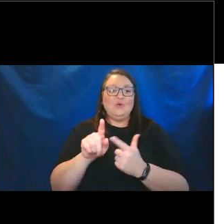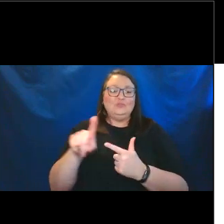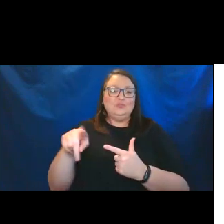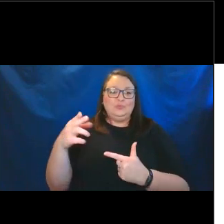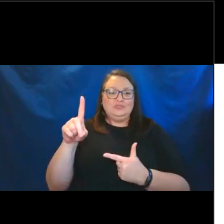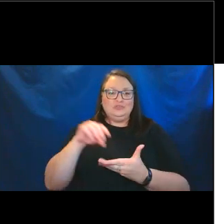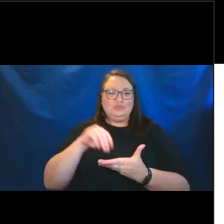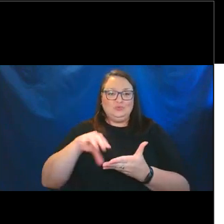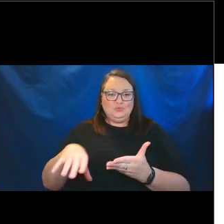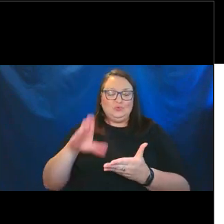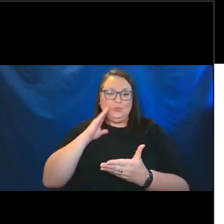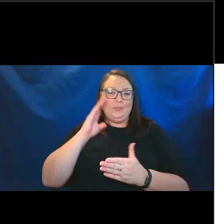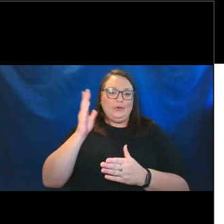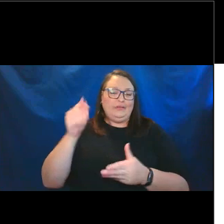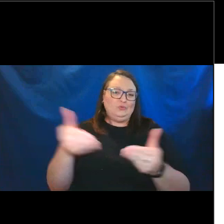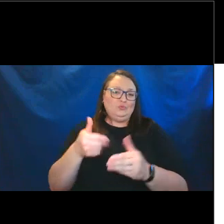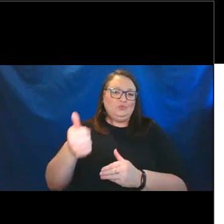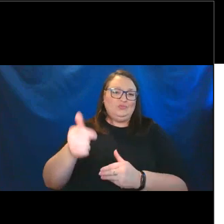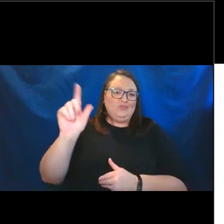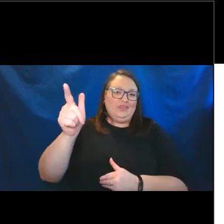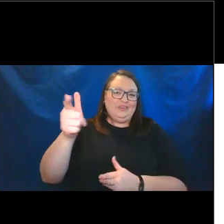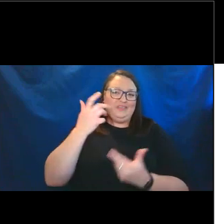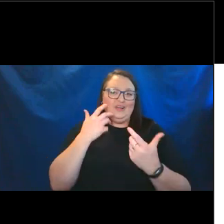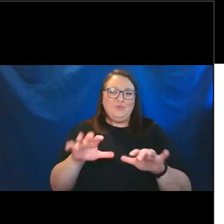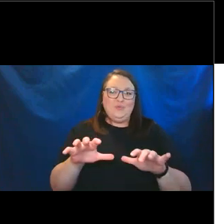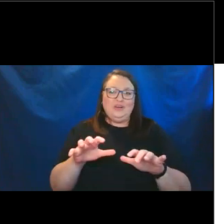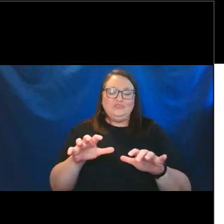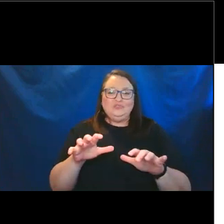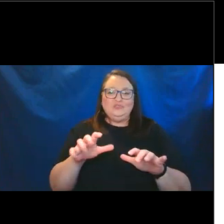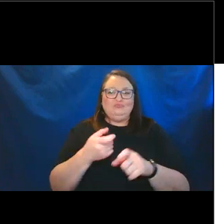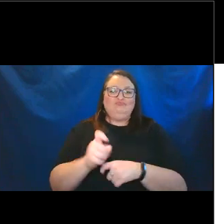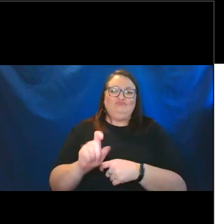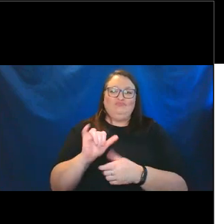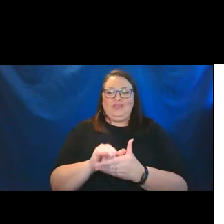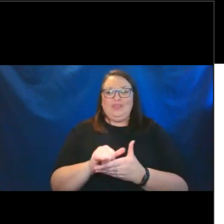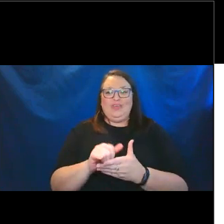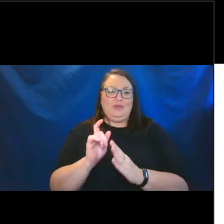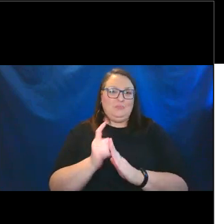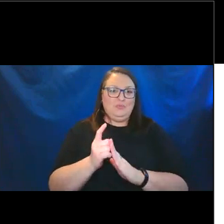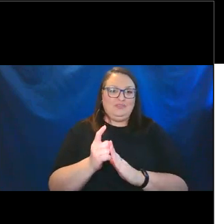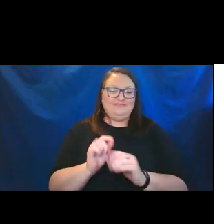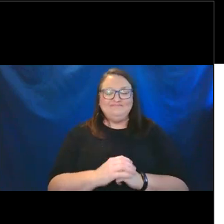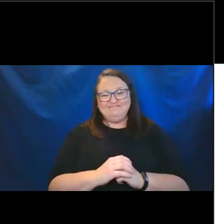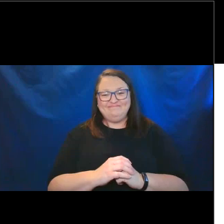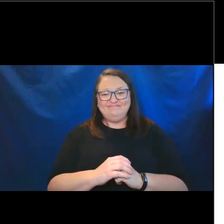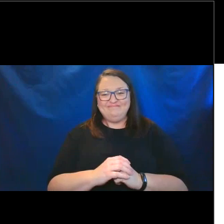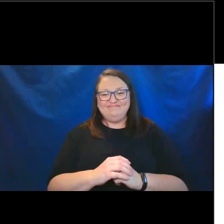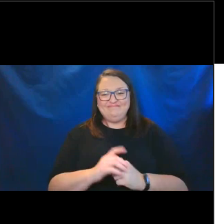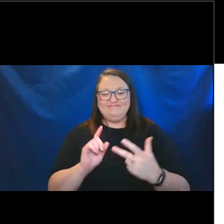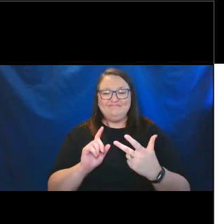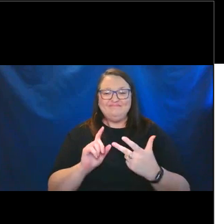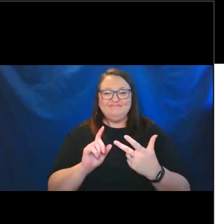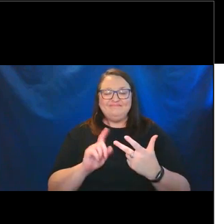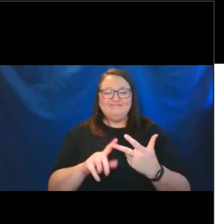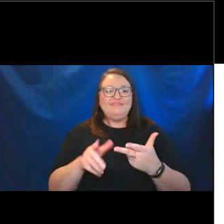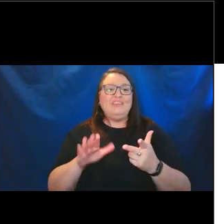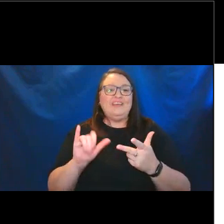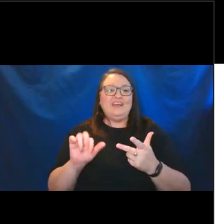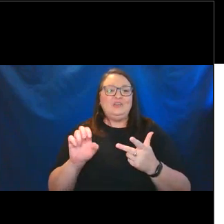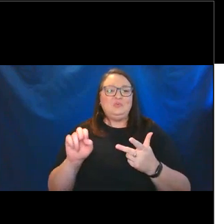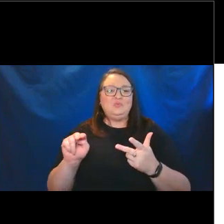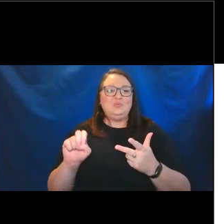and will introduce herself a little bit later, so I don't want to ruin that moment. And I'll let Irene come